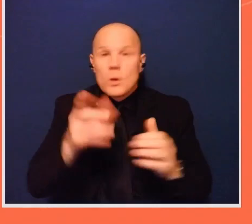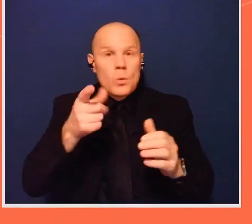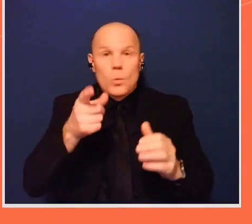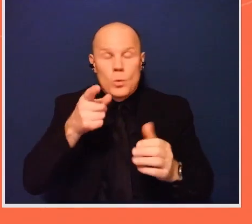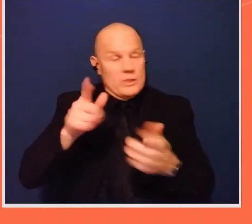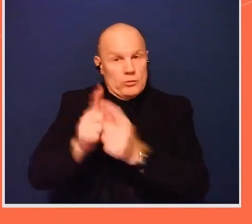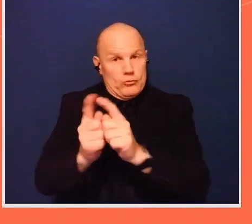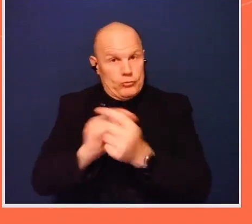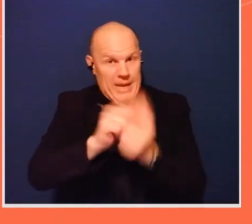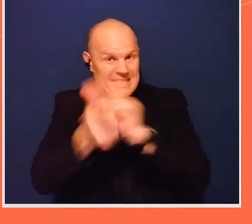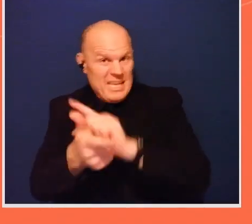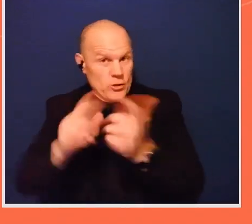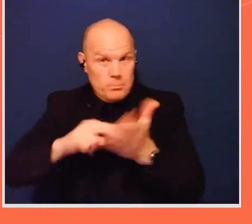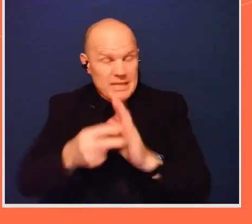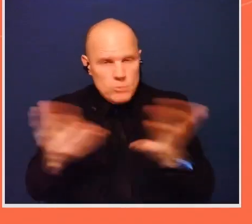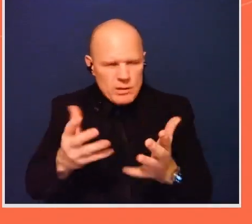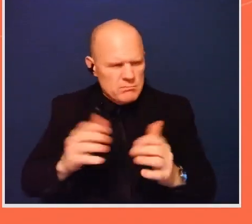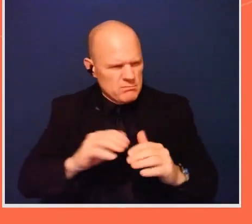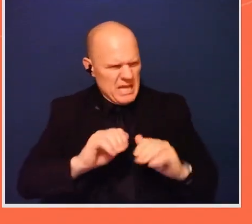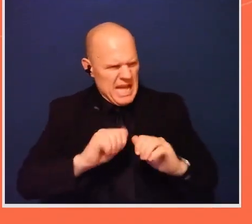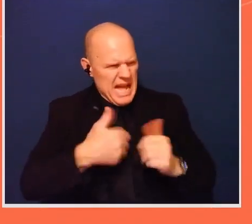Conference.